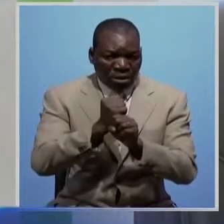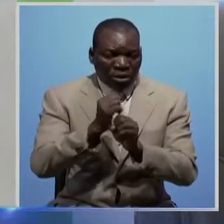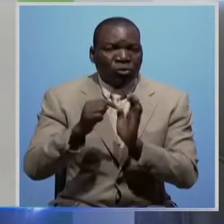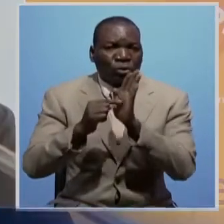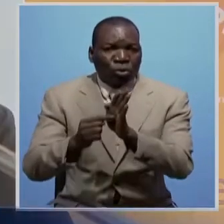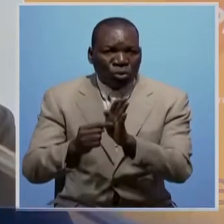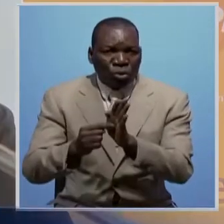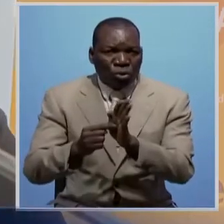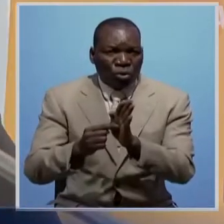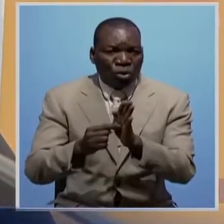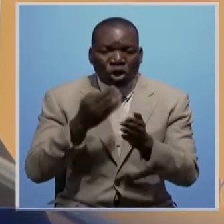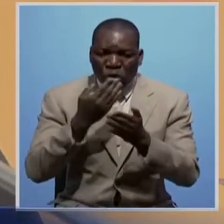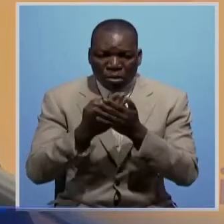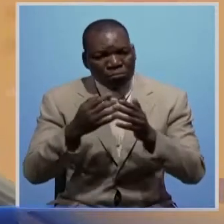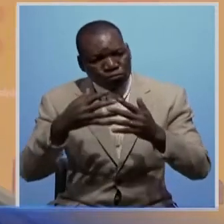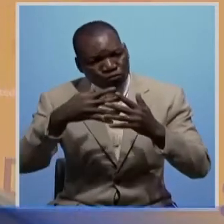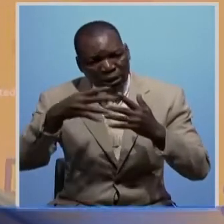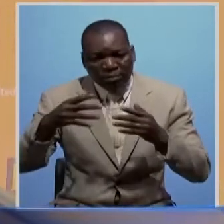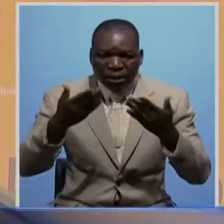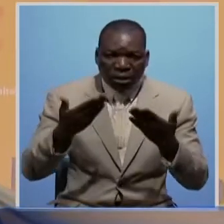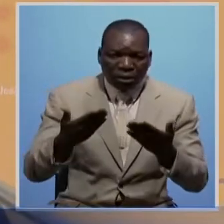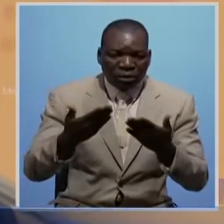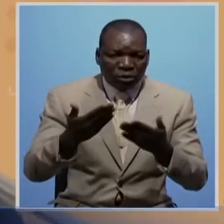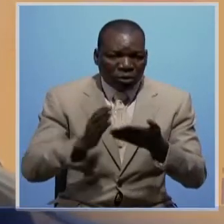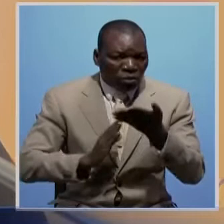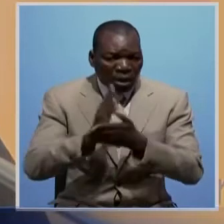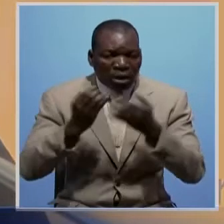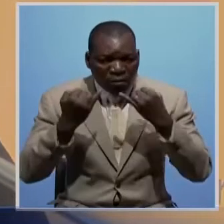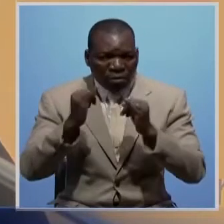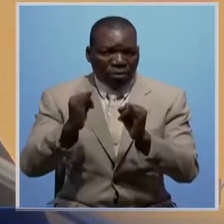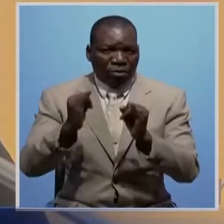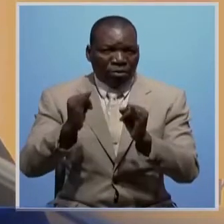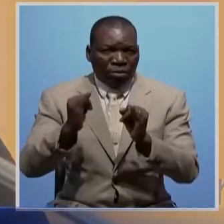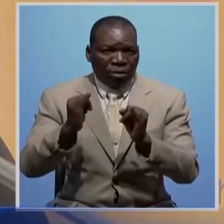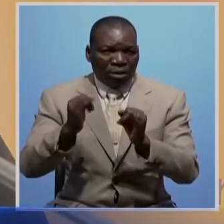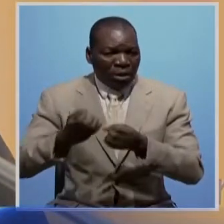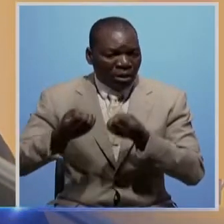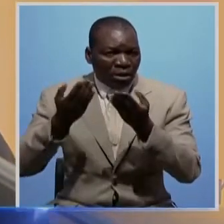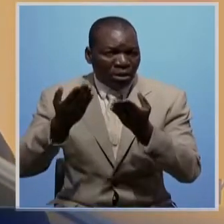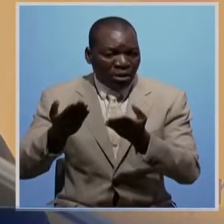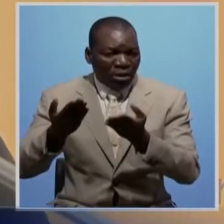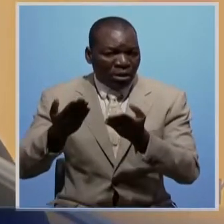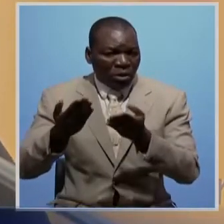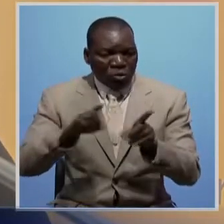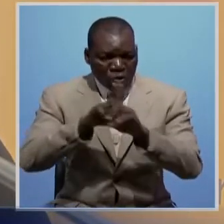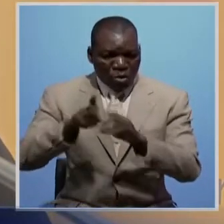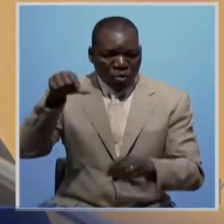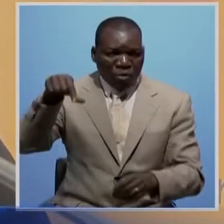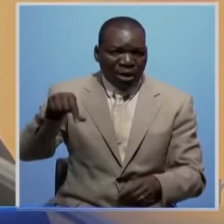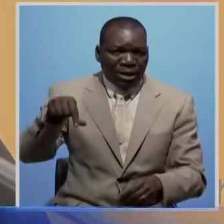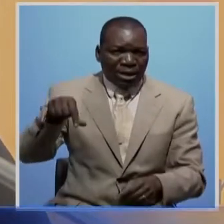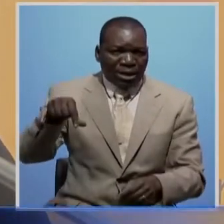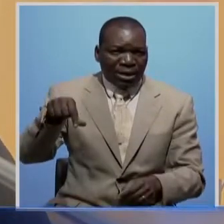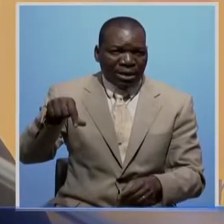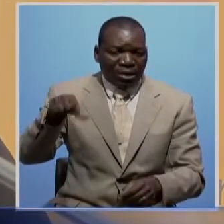reflects the good tenets of transparency, accuracy of information that will be provided, the quality